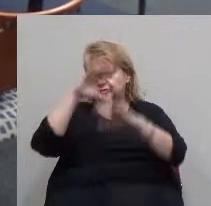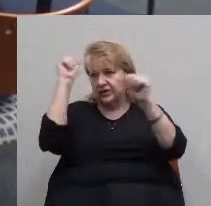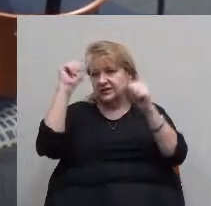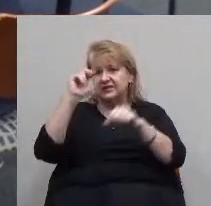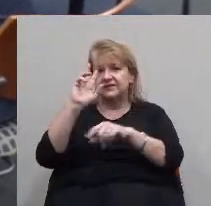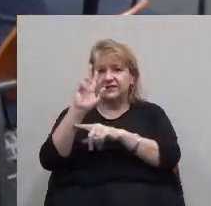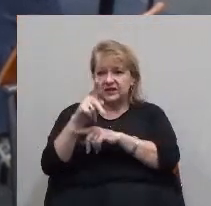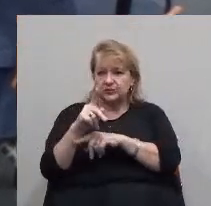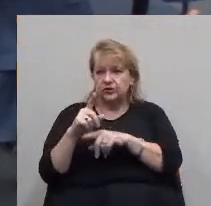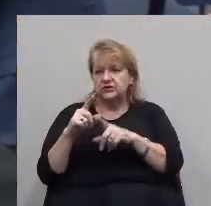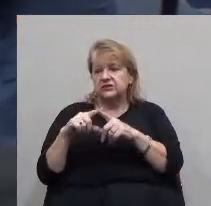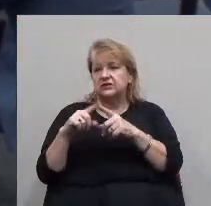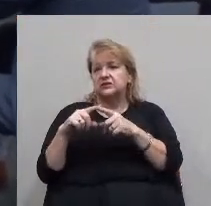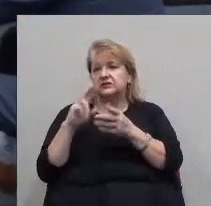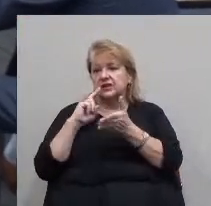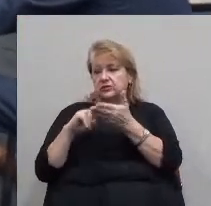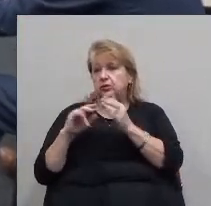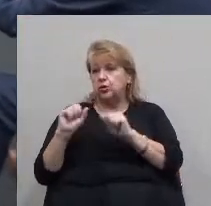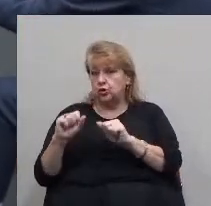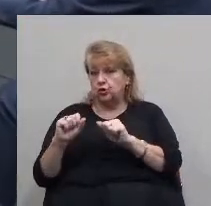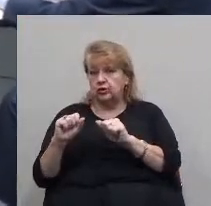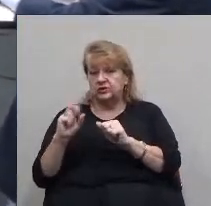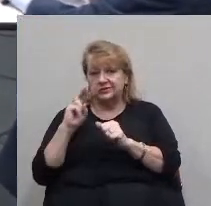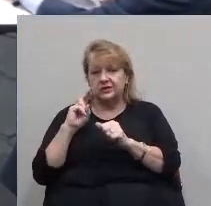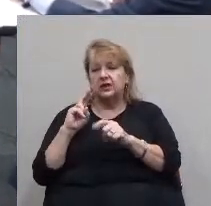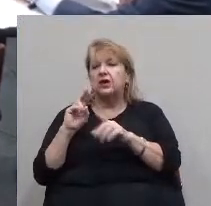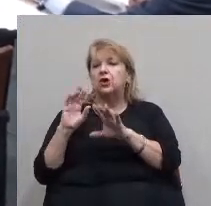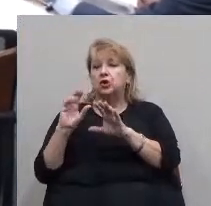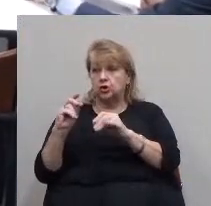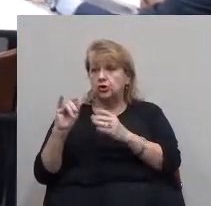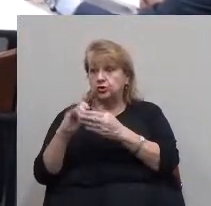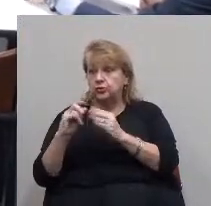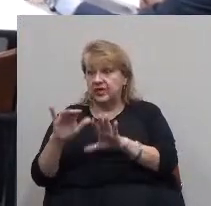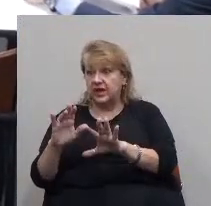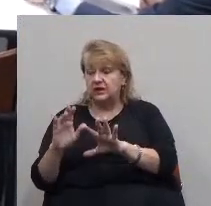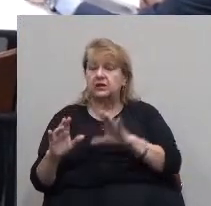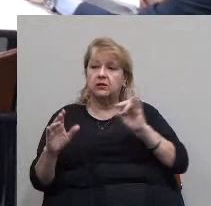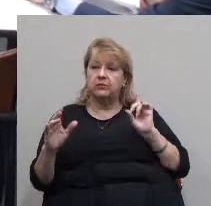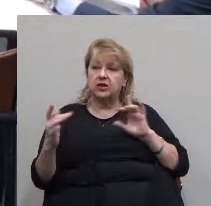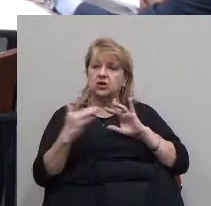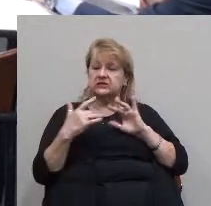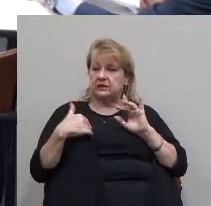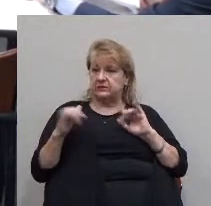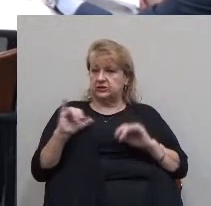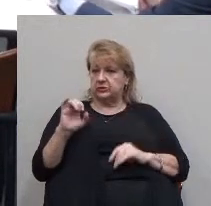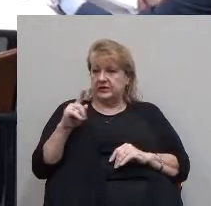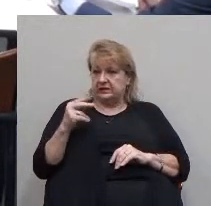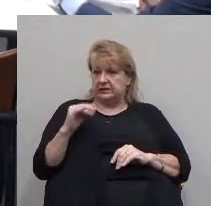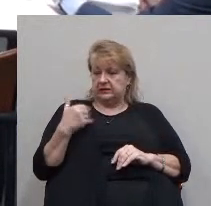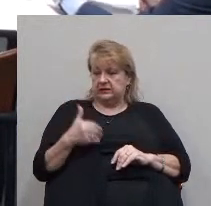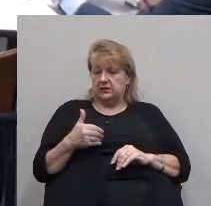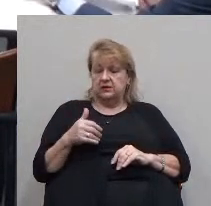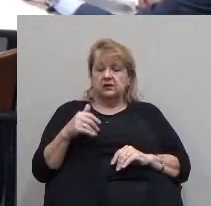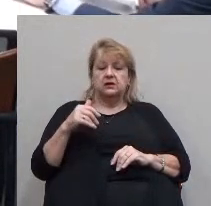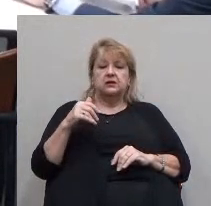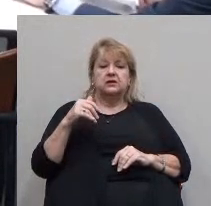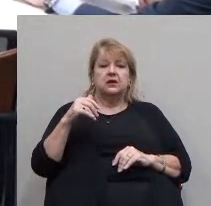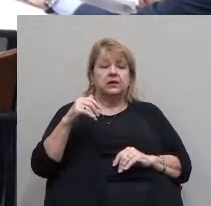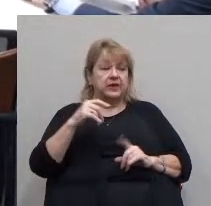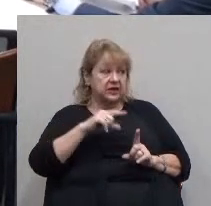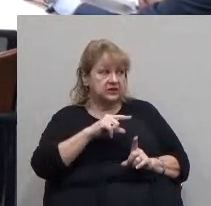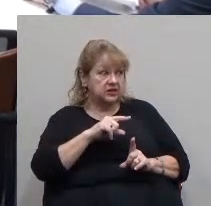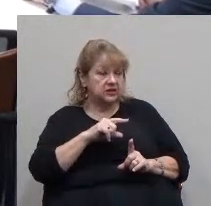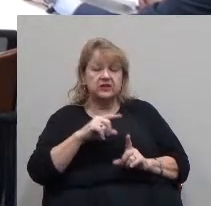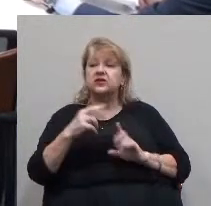will let me know. I'm very close with each of you, so we can. And since you're sending that email, Yeah. it's a reply to you. Exactly.